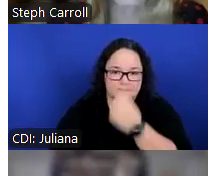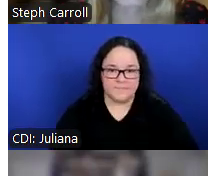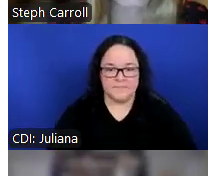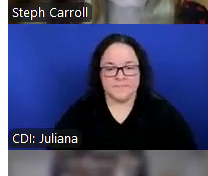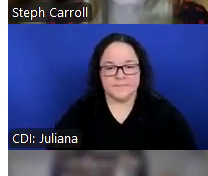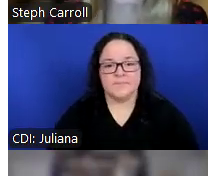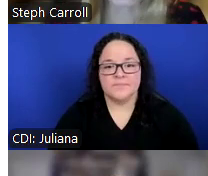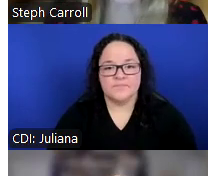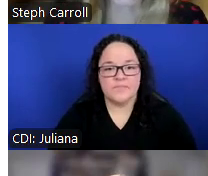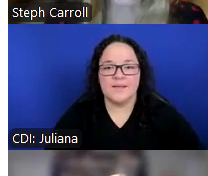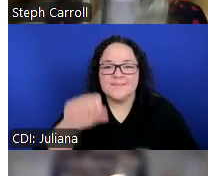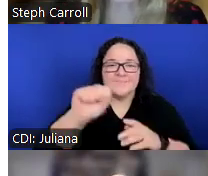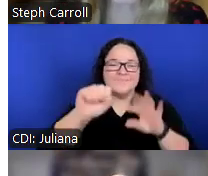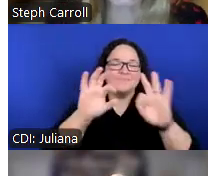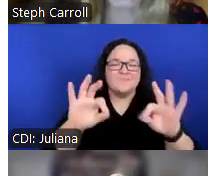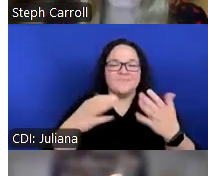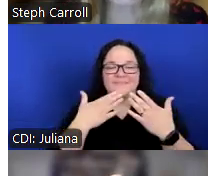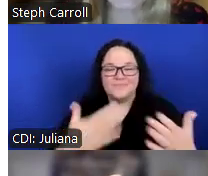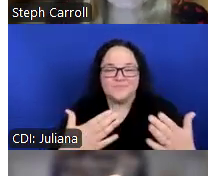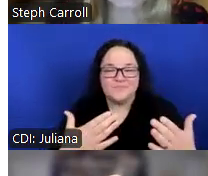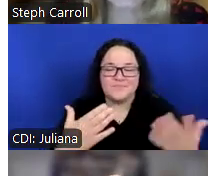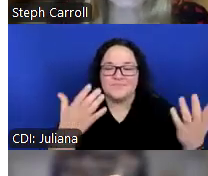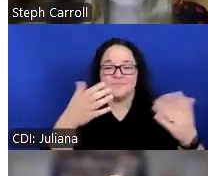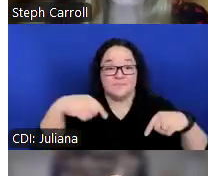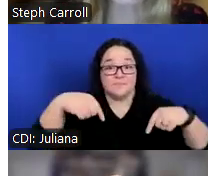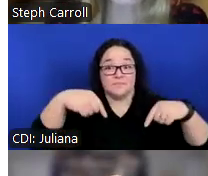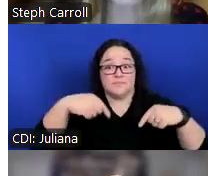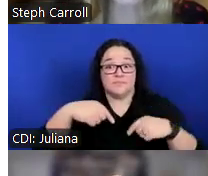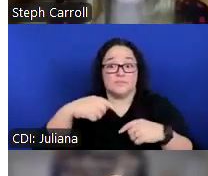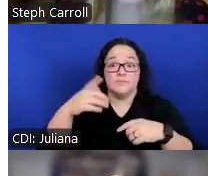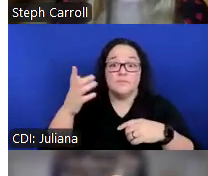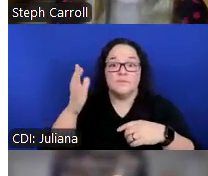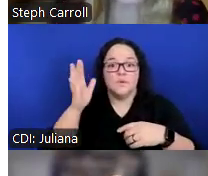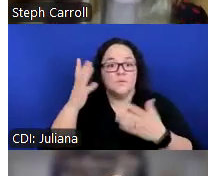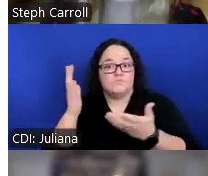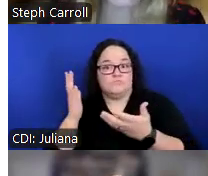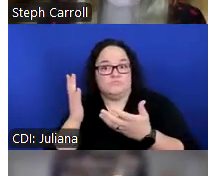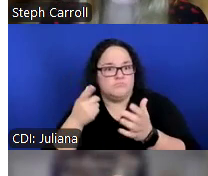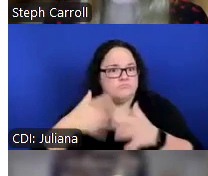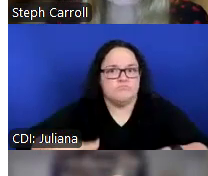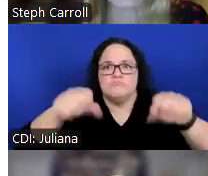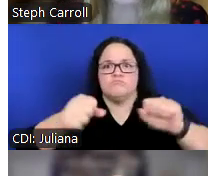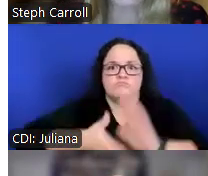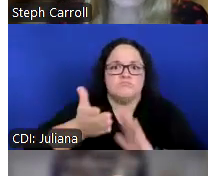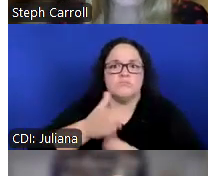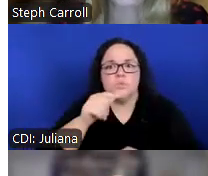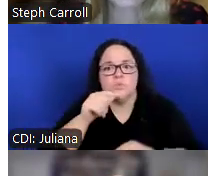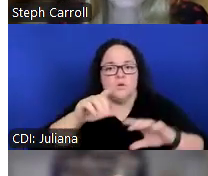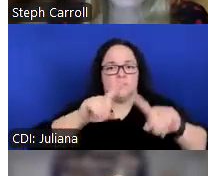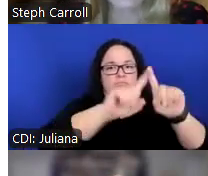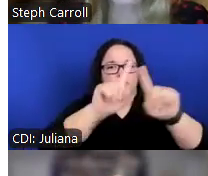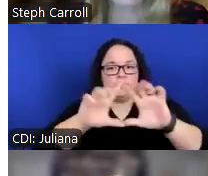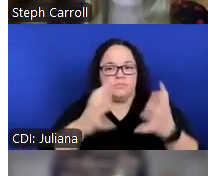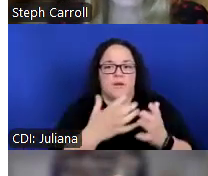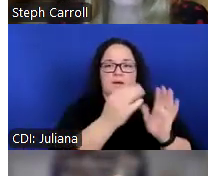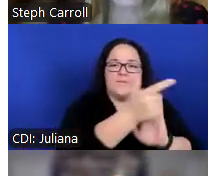Thank you. This series of webinars is brought to you by a collaborative of legal services organisations, including Tzedek,